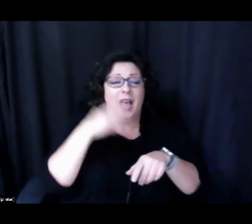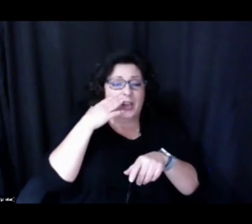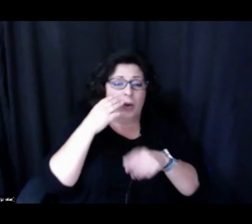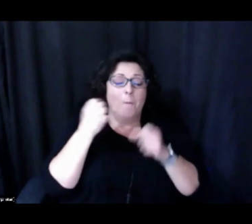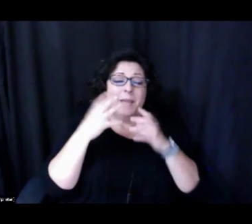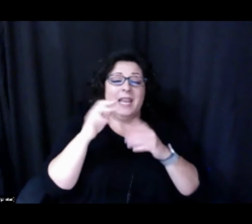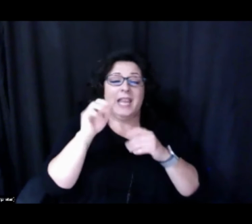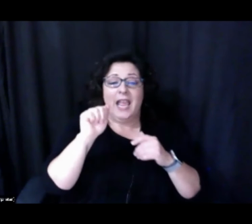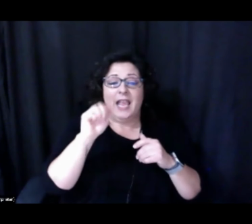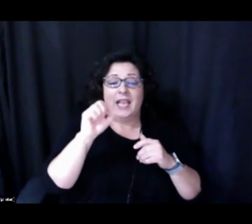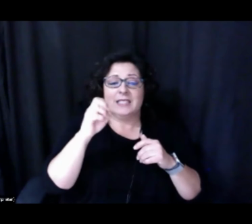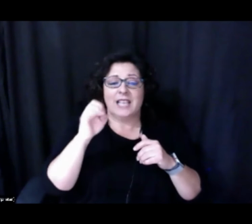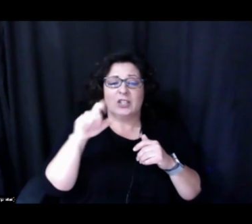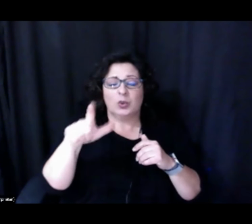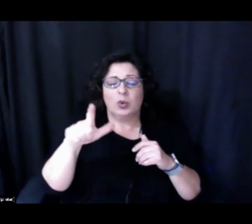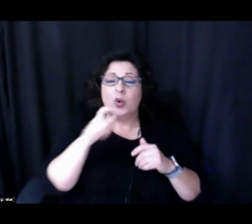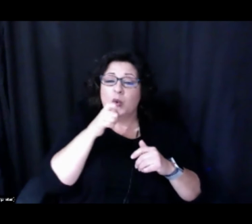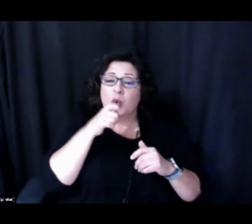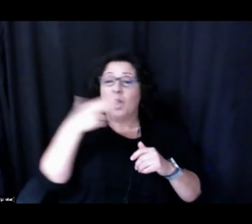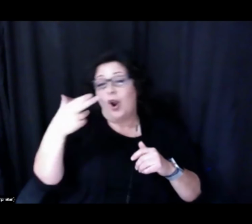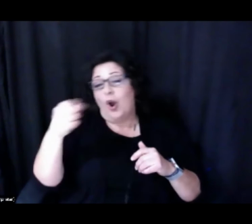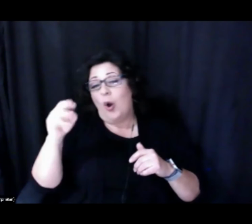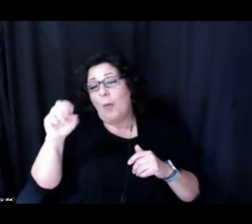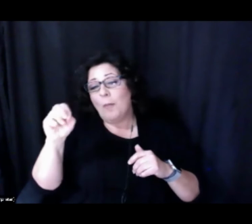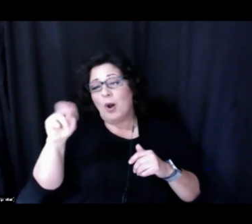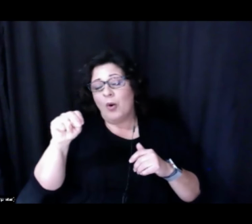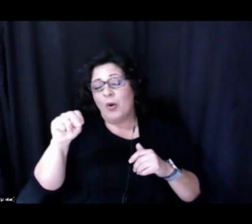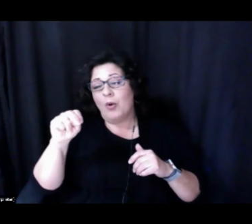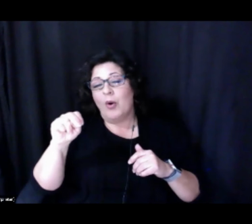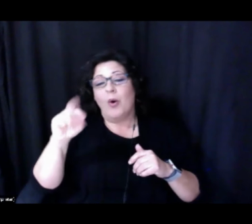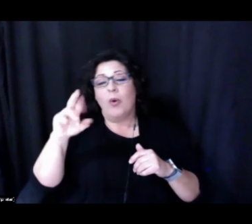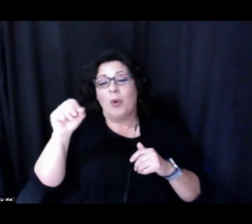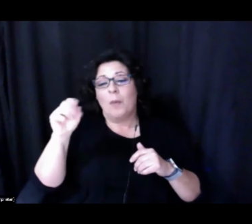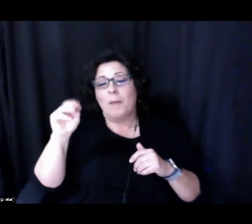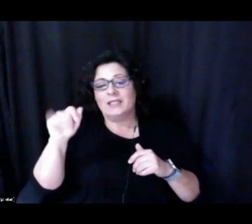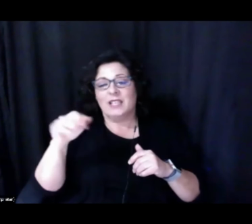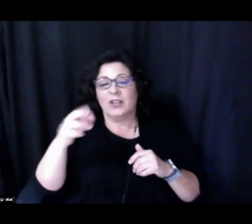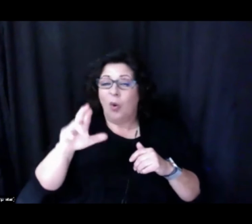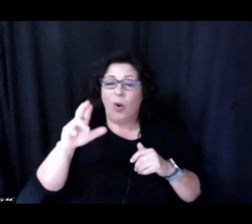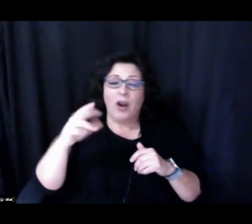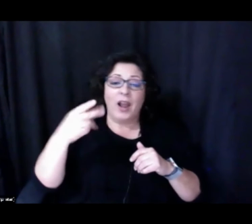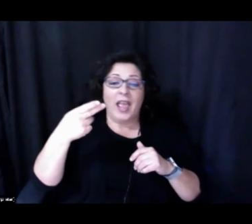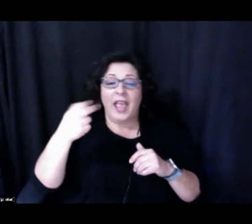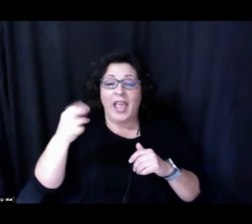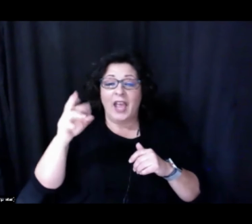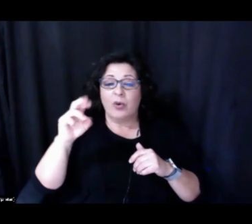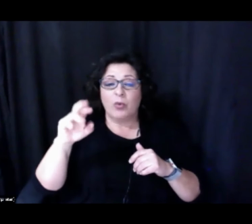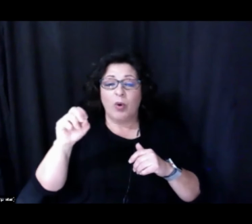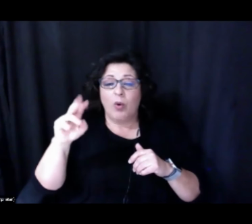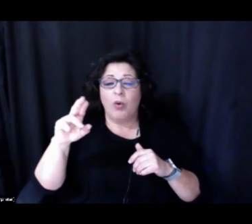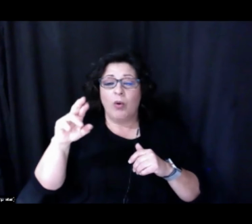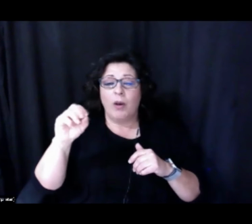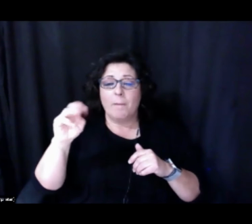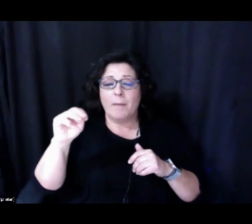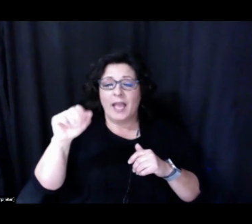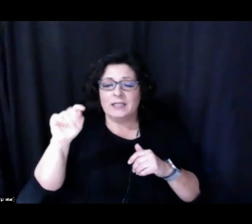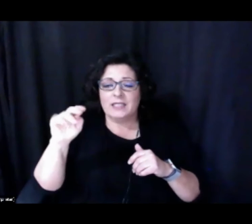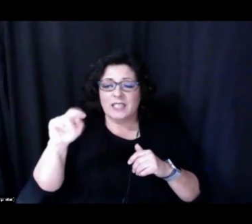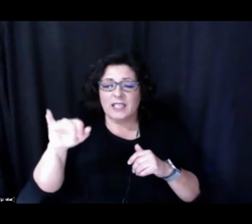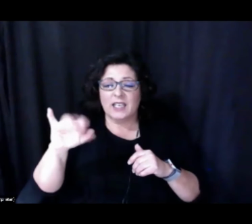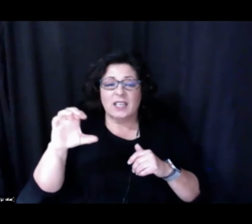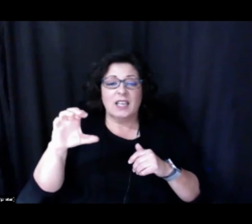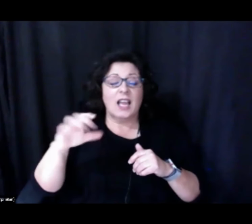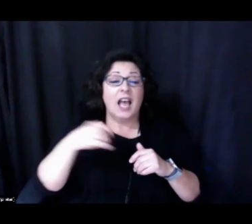folks who are homoromantic or panromantic or heteroromantic, but I also know people who are gay